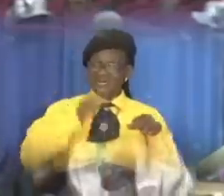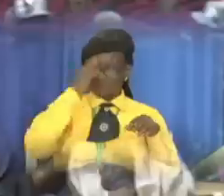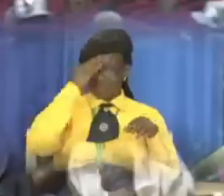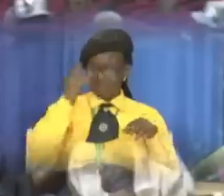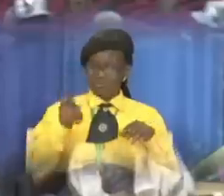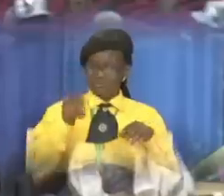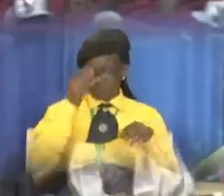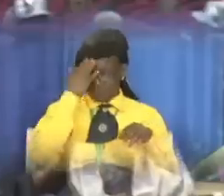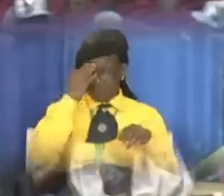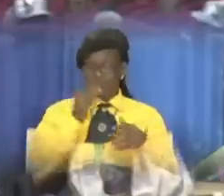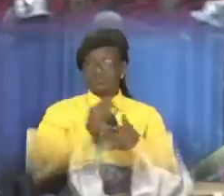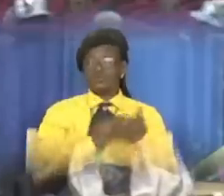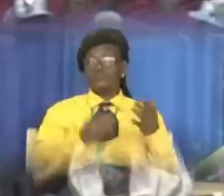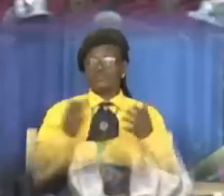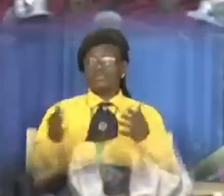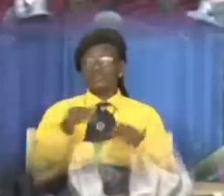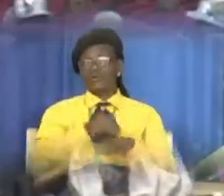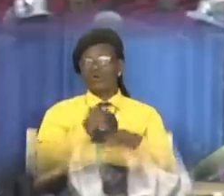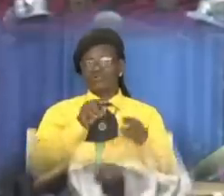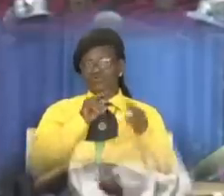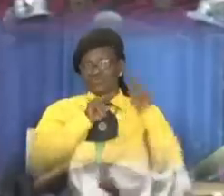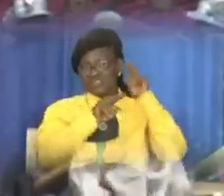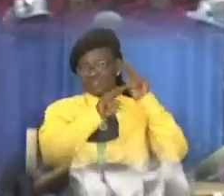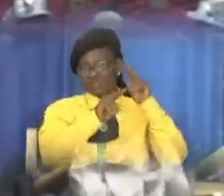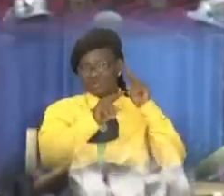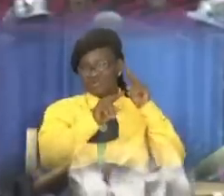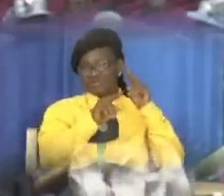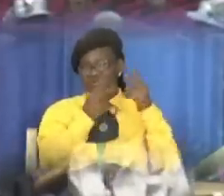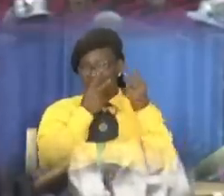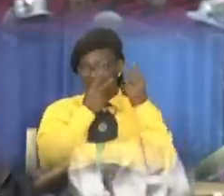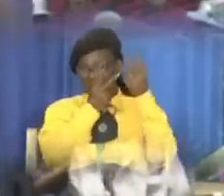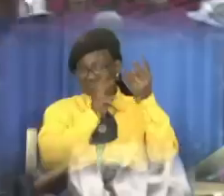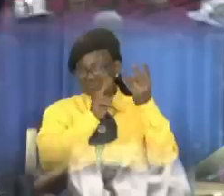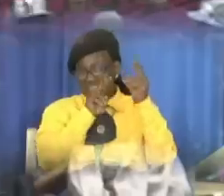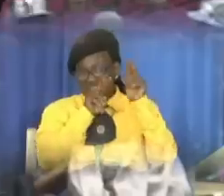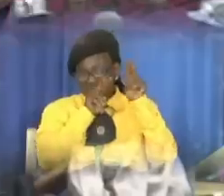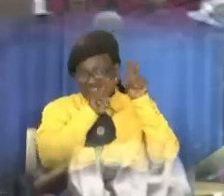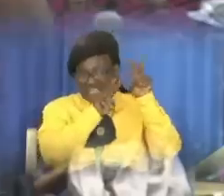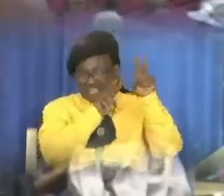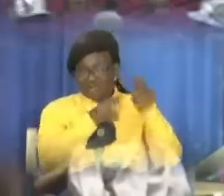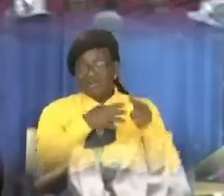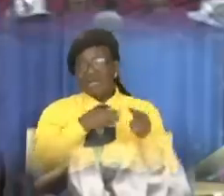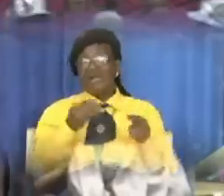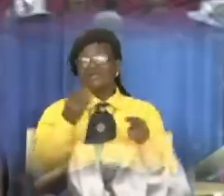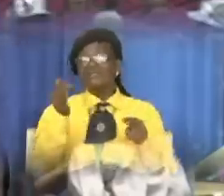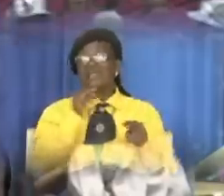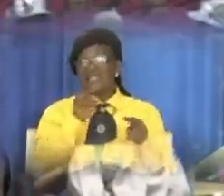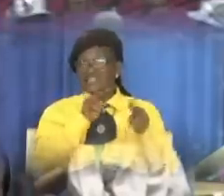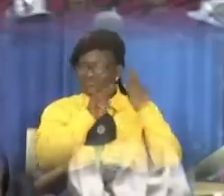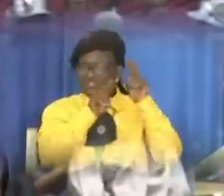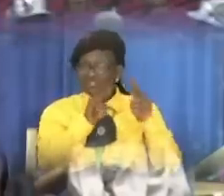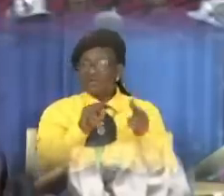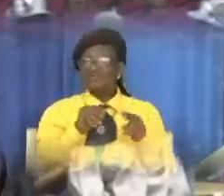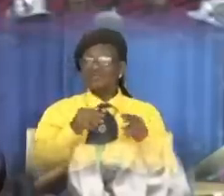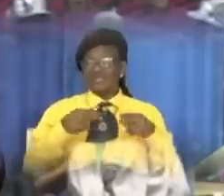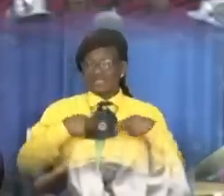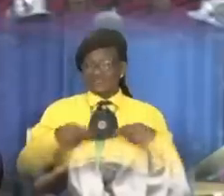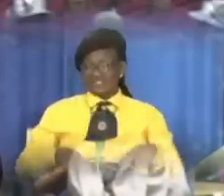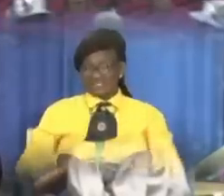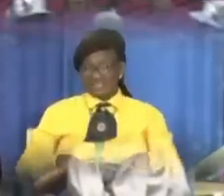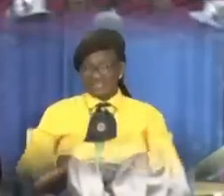When we talk about vision, there's vision physical. I can see you, you can see me, that's